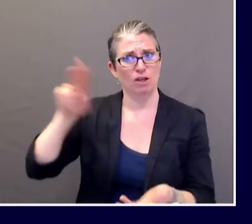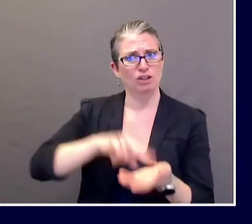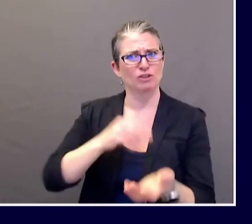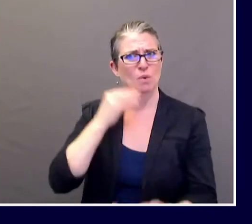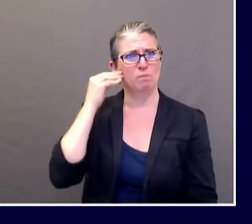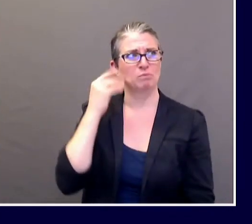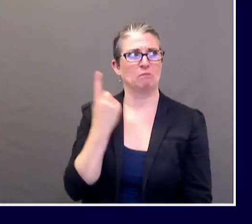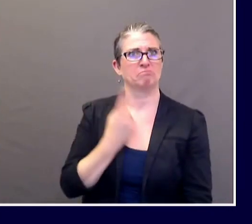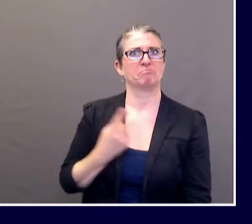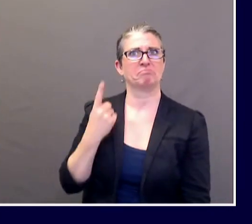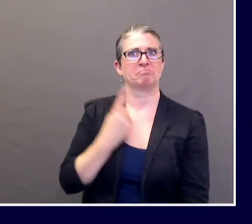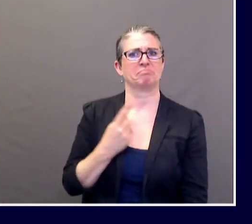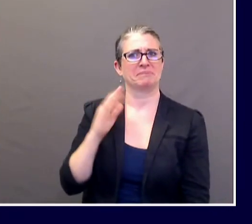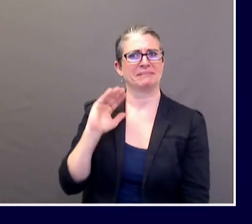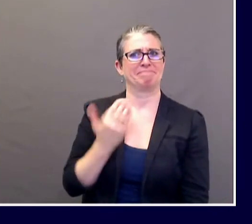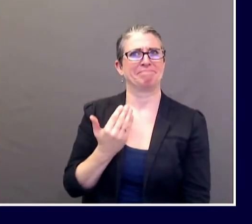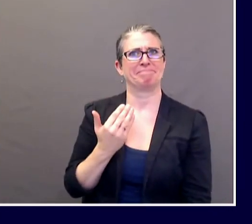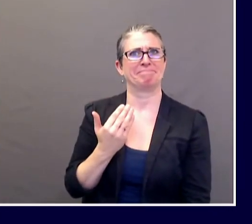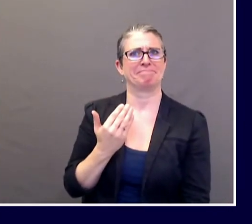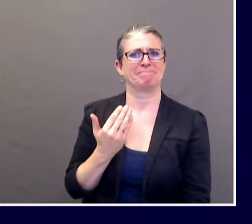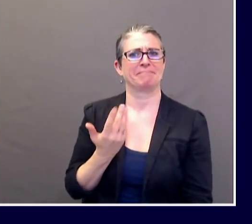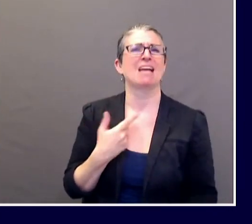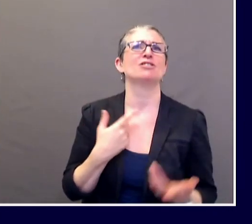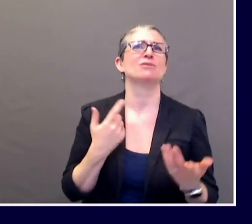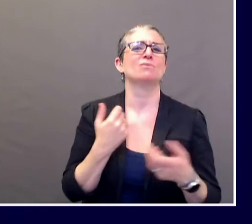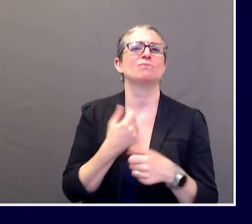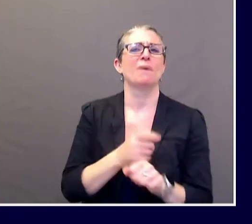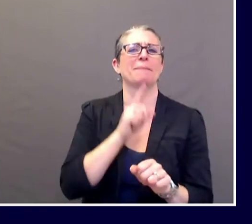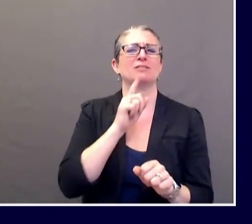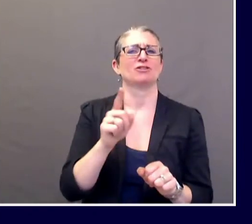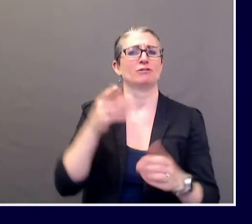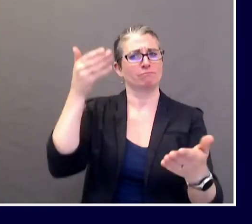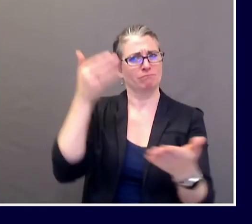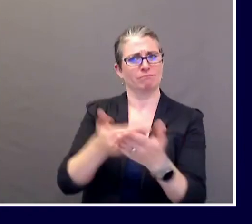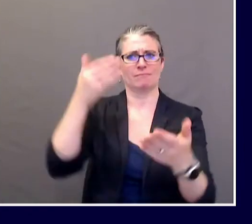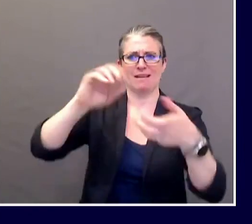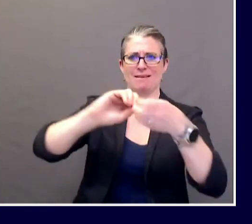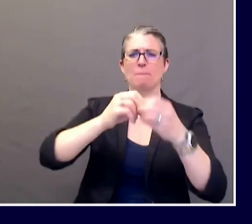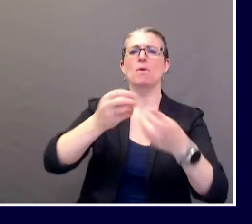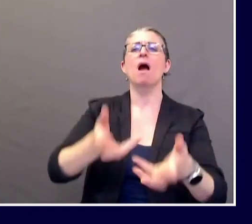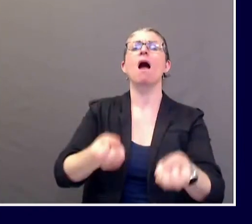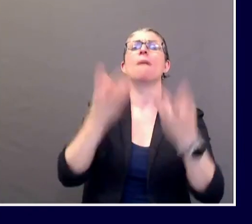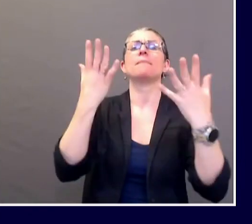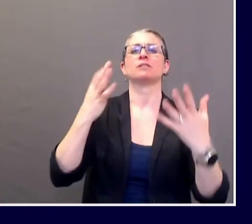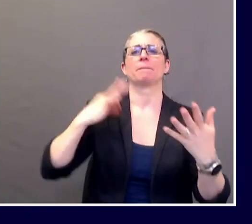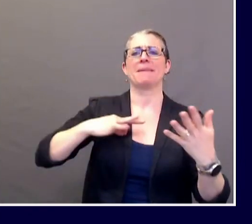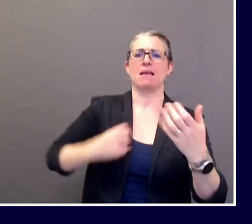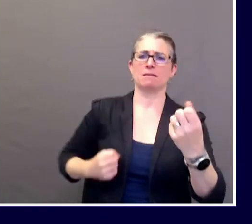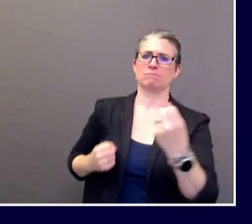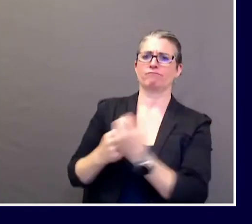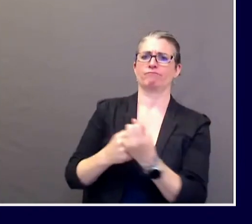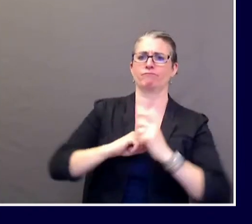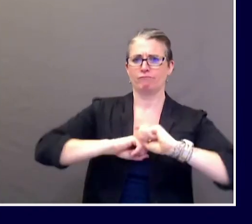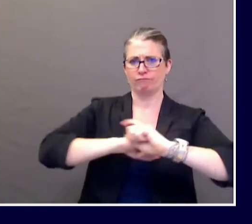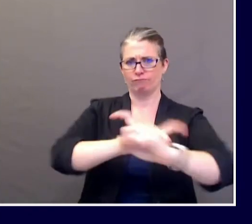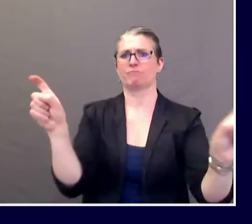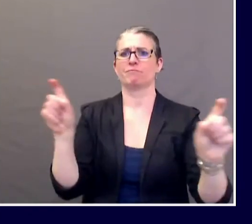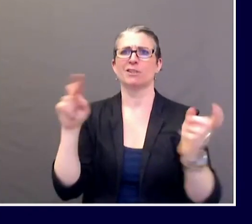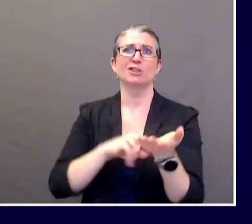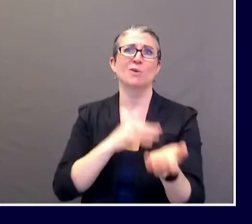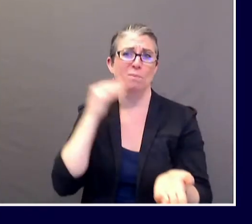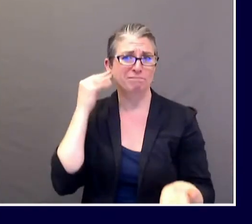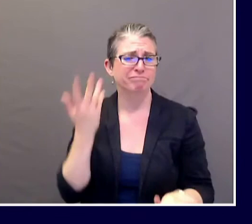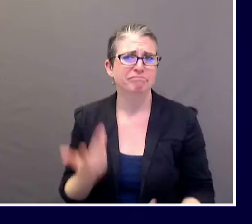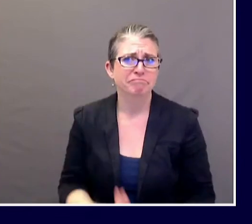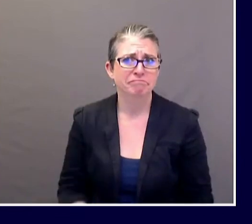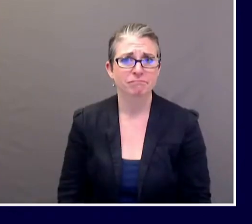we would just like to have some data to just see how much help has gone to the nursing, to the facilities, right?